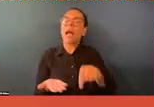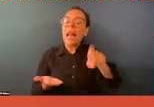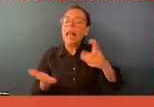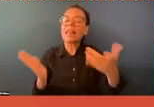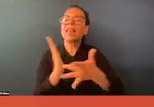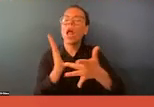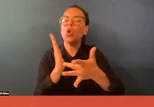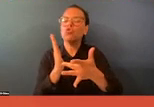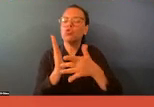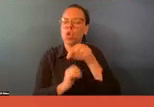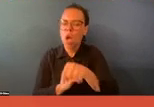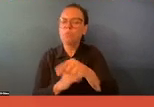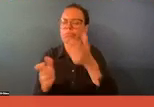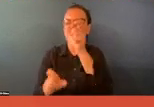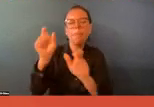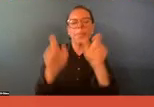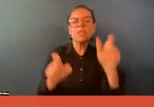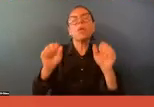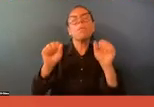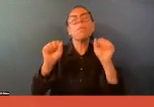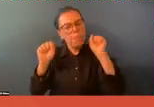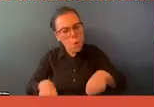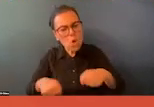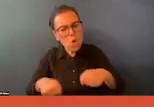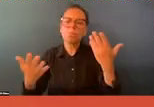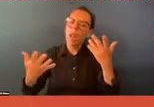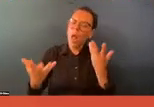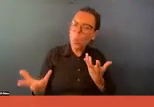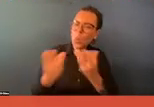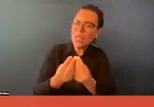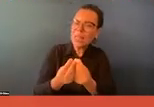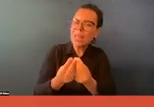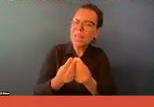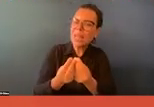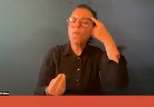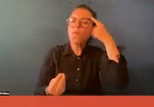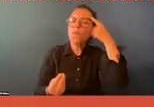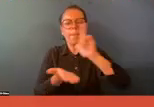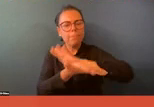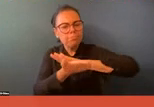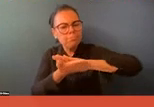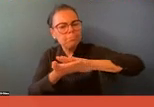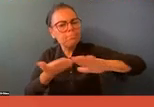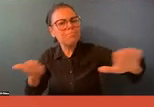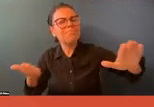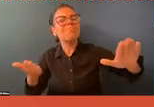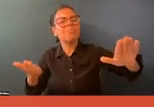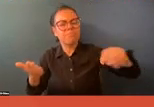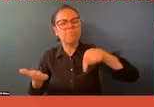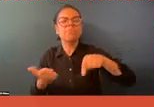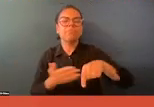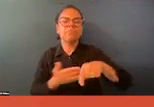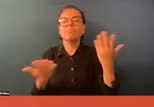technology. Connect women with clean energy technologies and tools for quality of care and